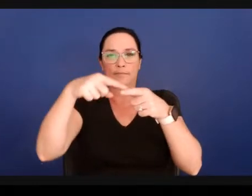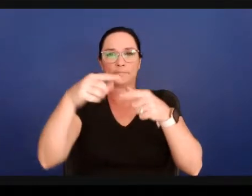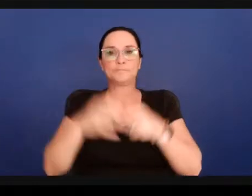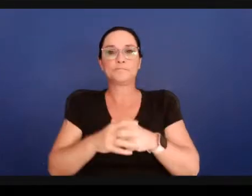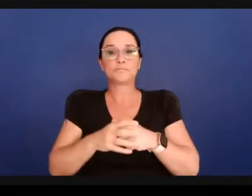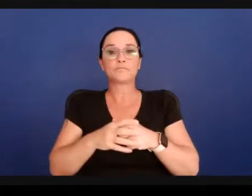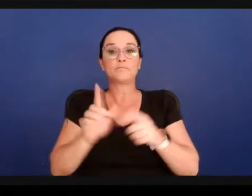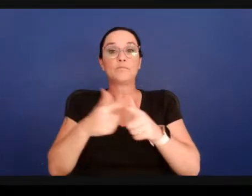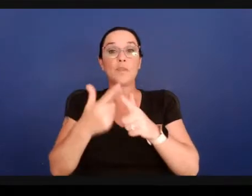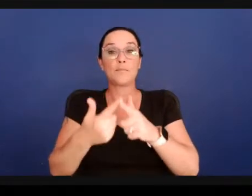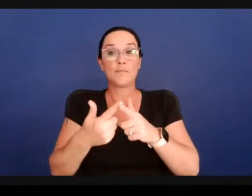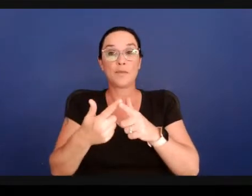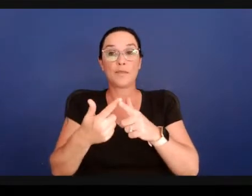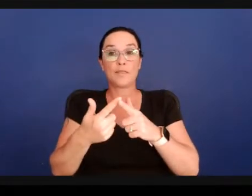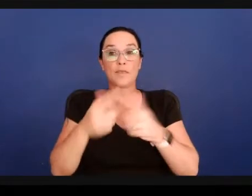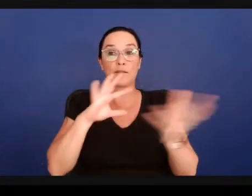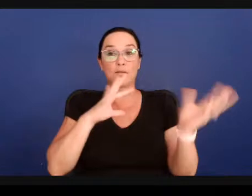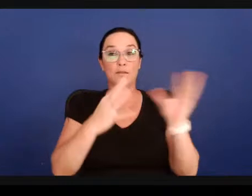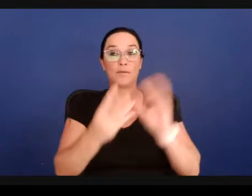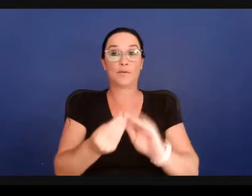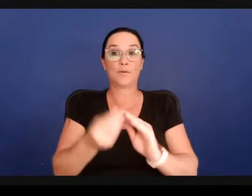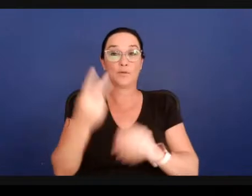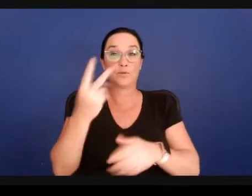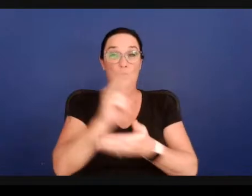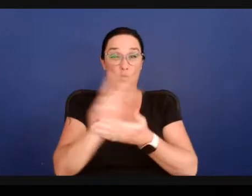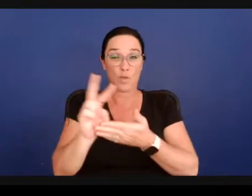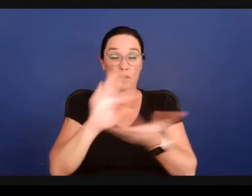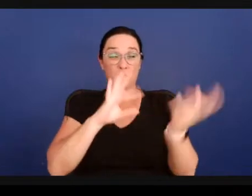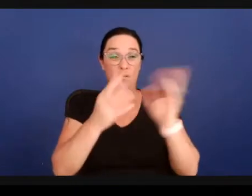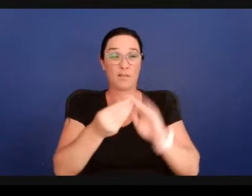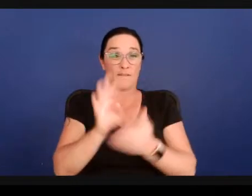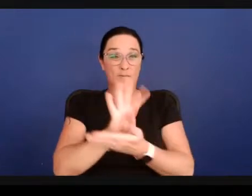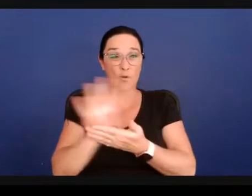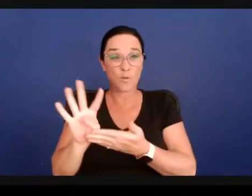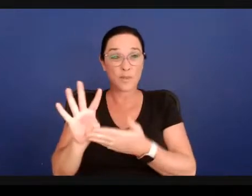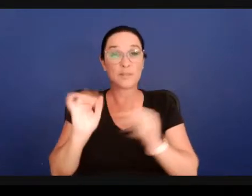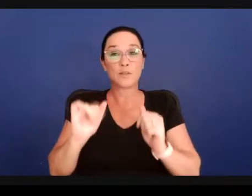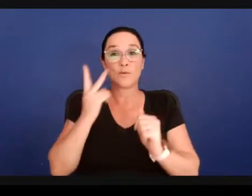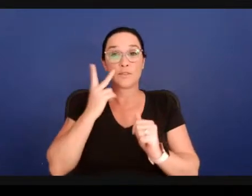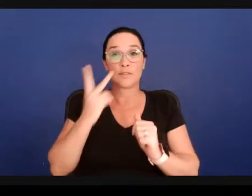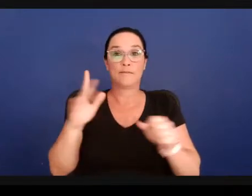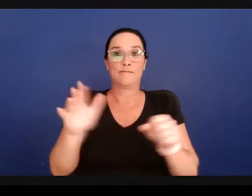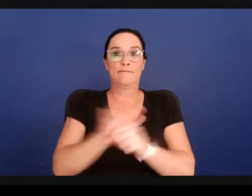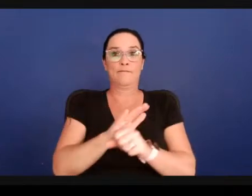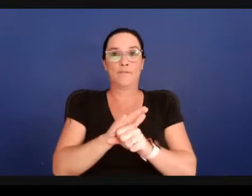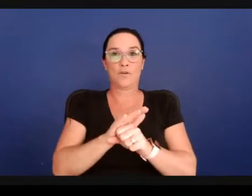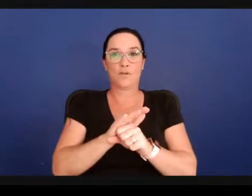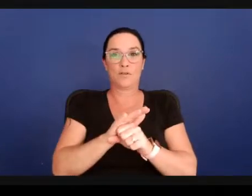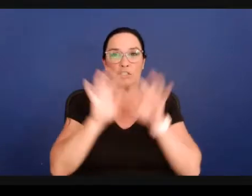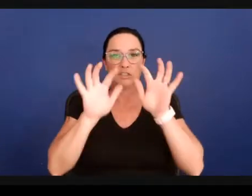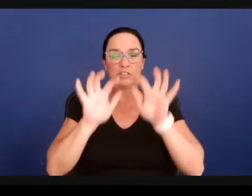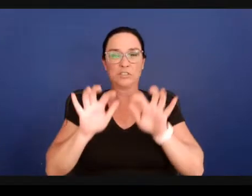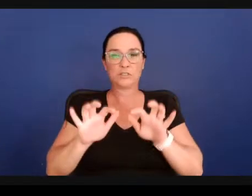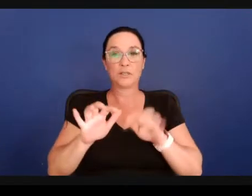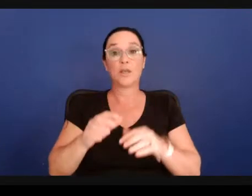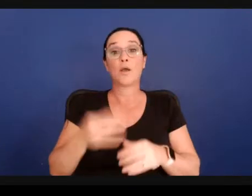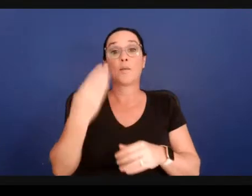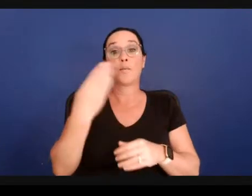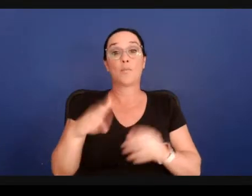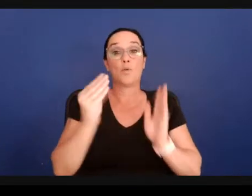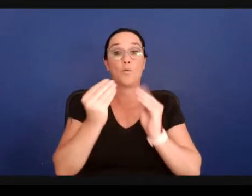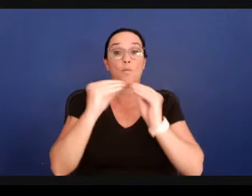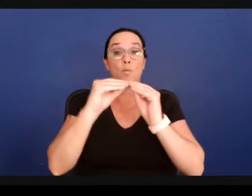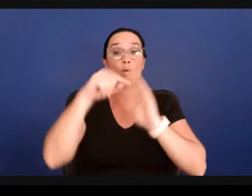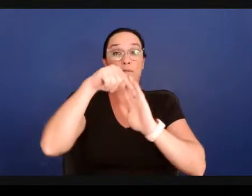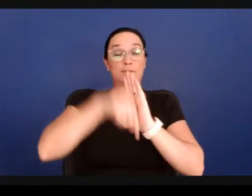2 weeks, or the last 4 weeks. You can see the full pattern, with the blues being the deeper earthquakes here in